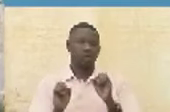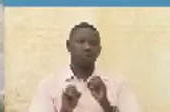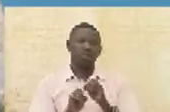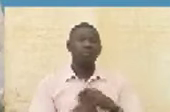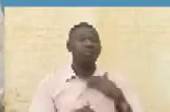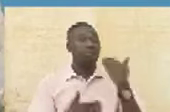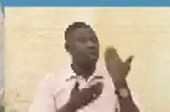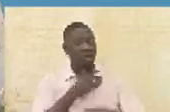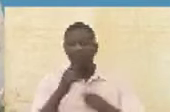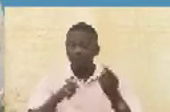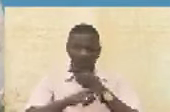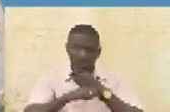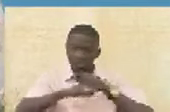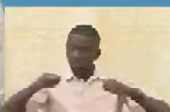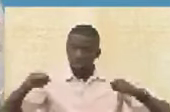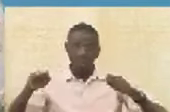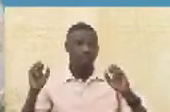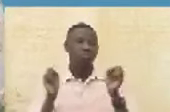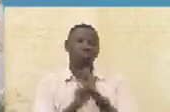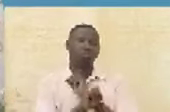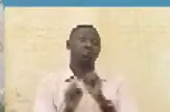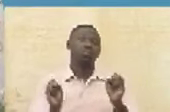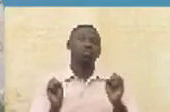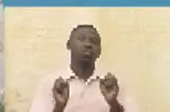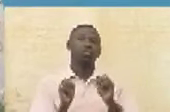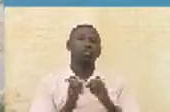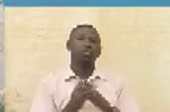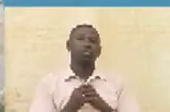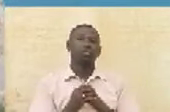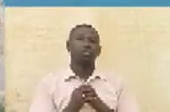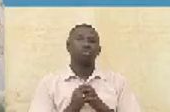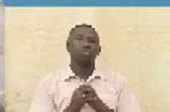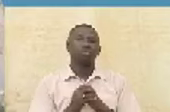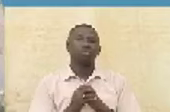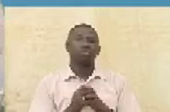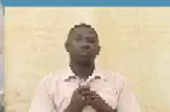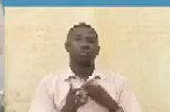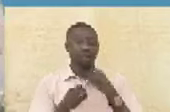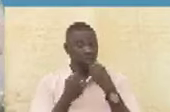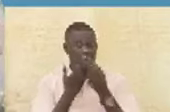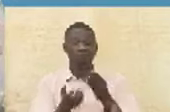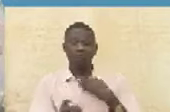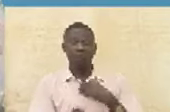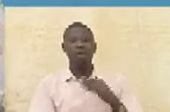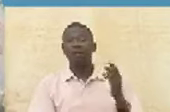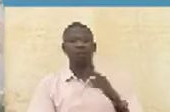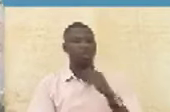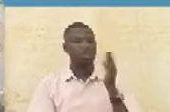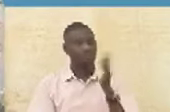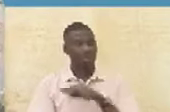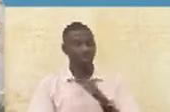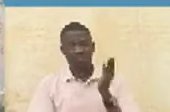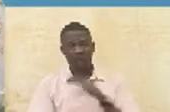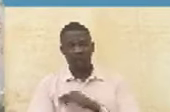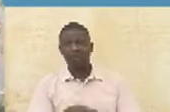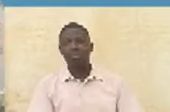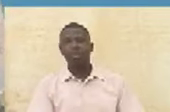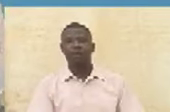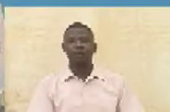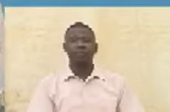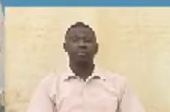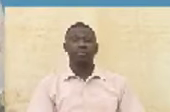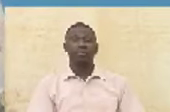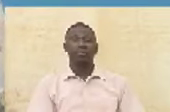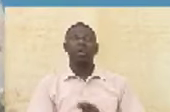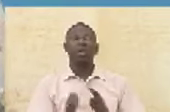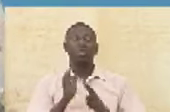Mamodoku. I didn't take anybody to the marabouts to destroy them. E ko manto nyafo. They said I'm not telling the truth. Ni me telling.